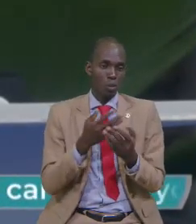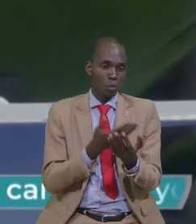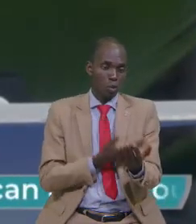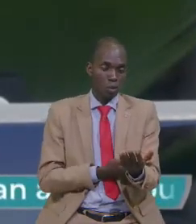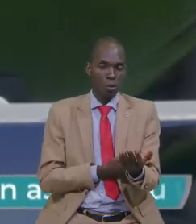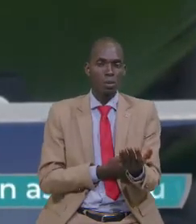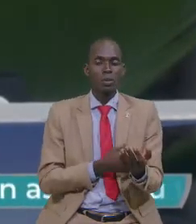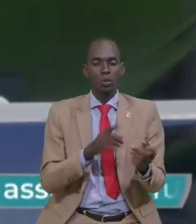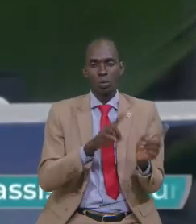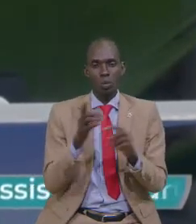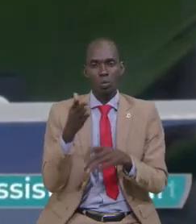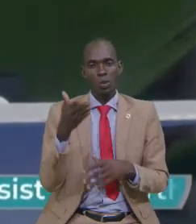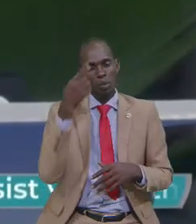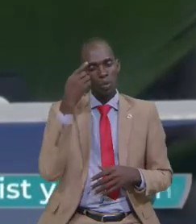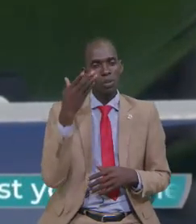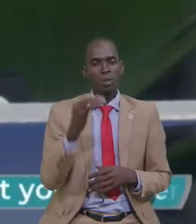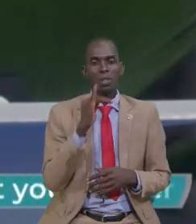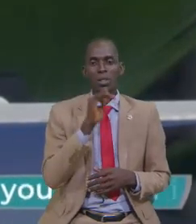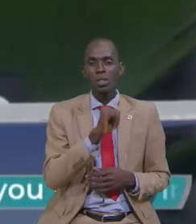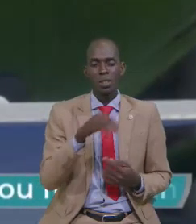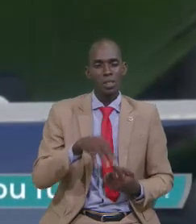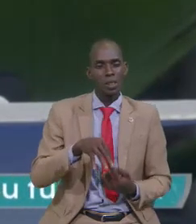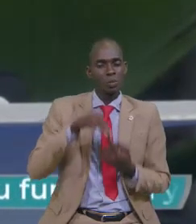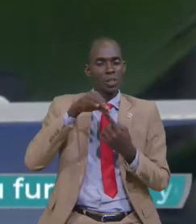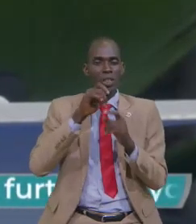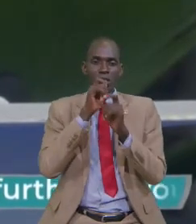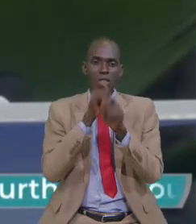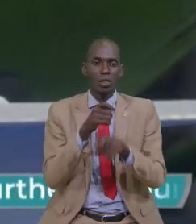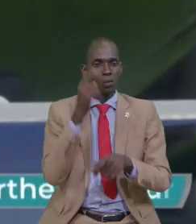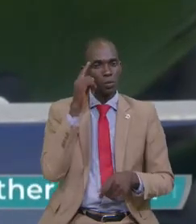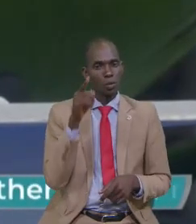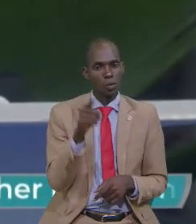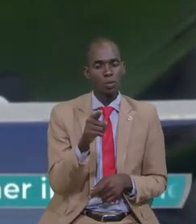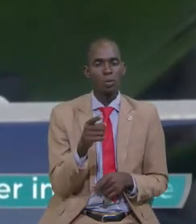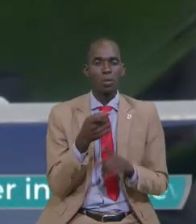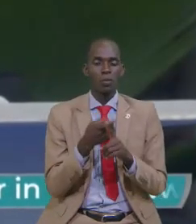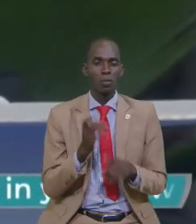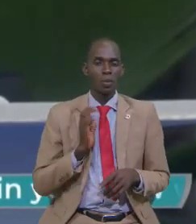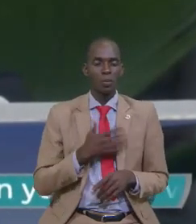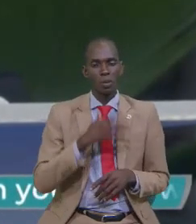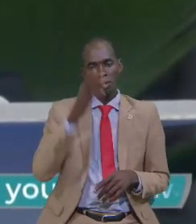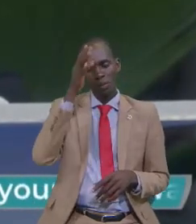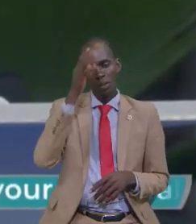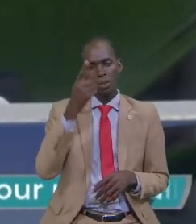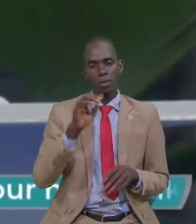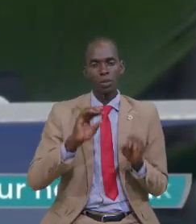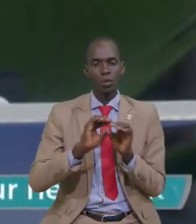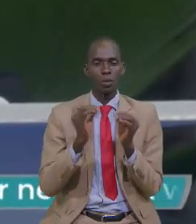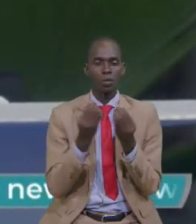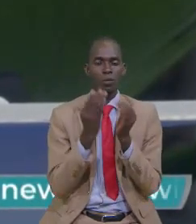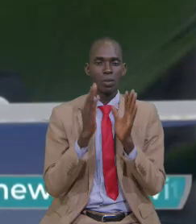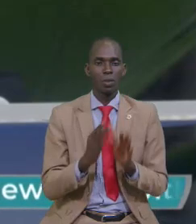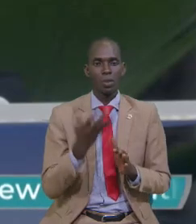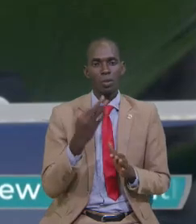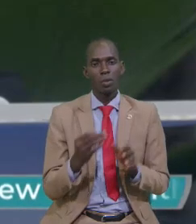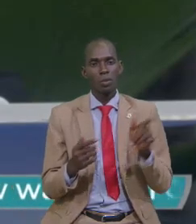you from the convener of the GCK. So please,